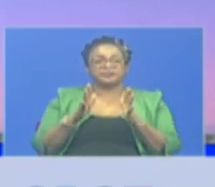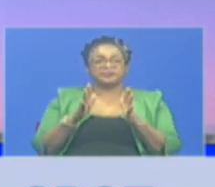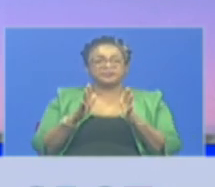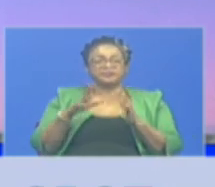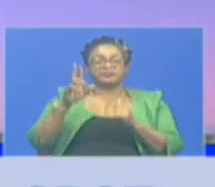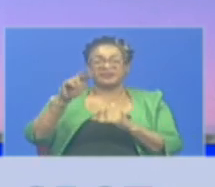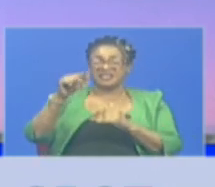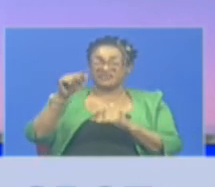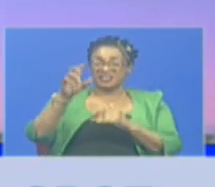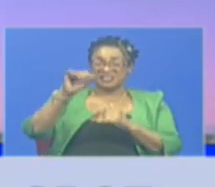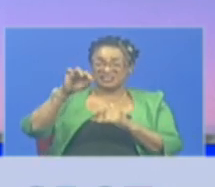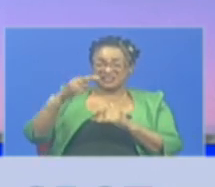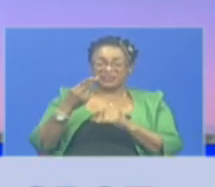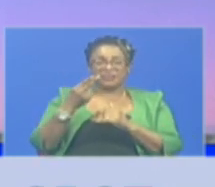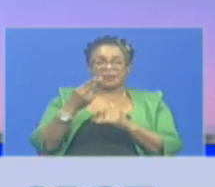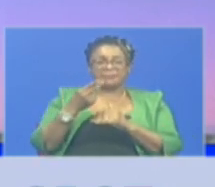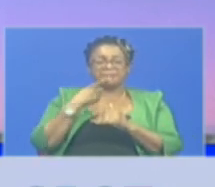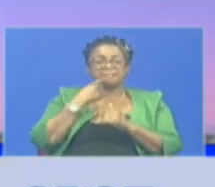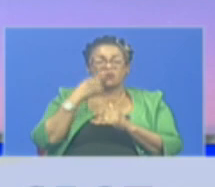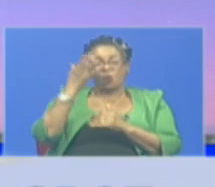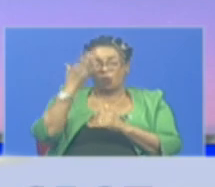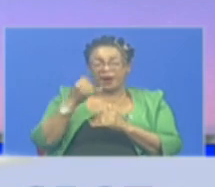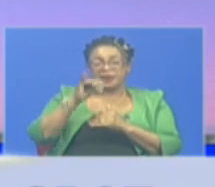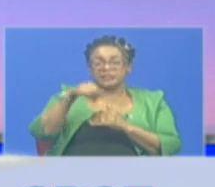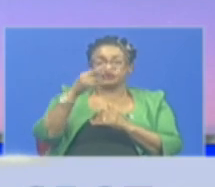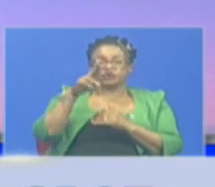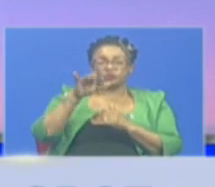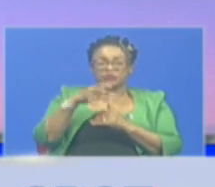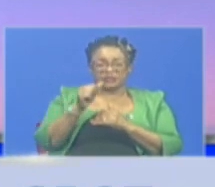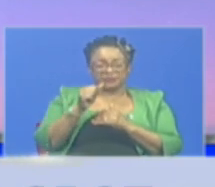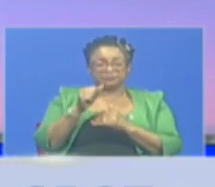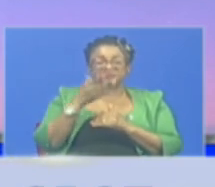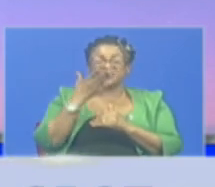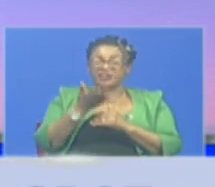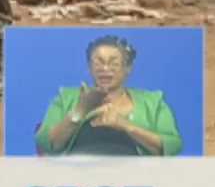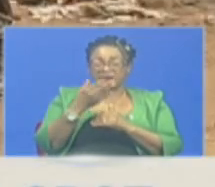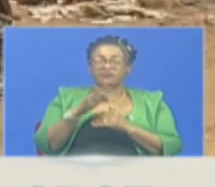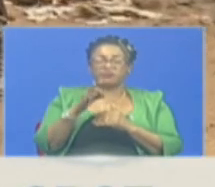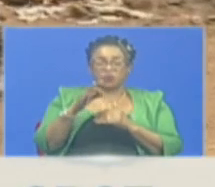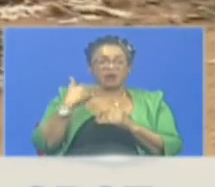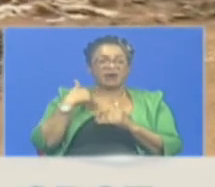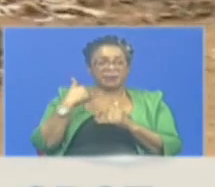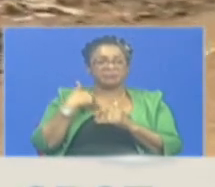Olale explores why Juja is on the map for these daring crimes.